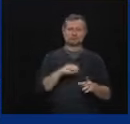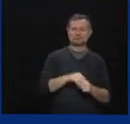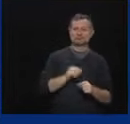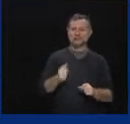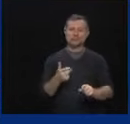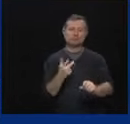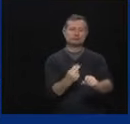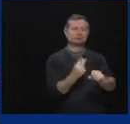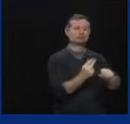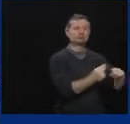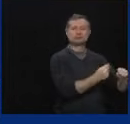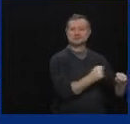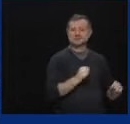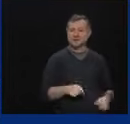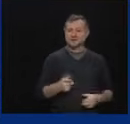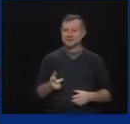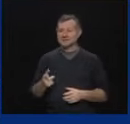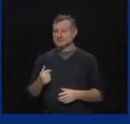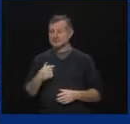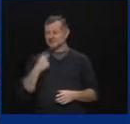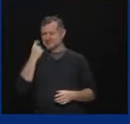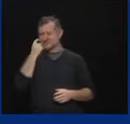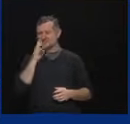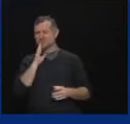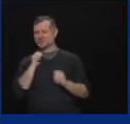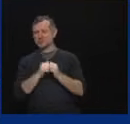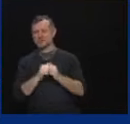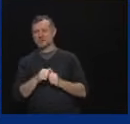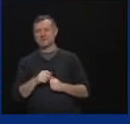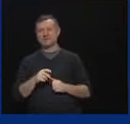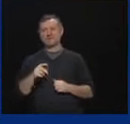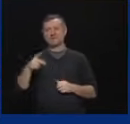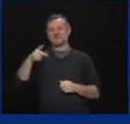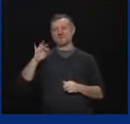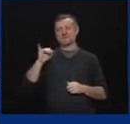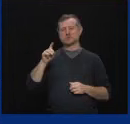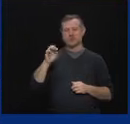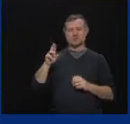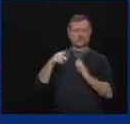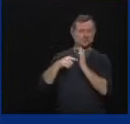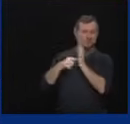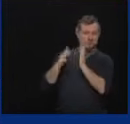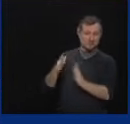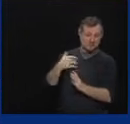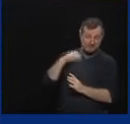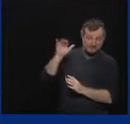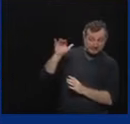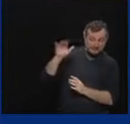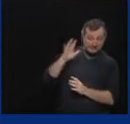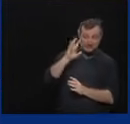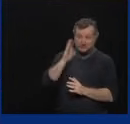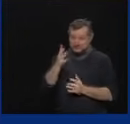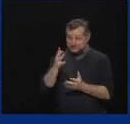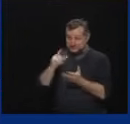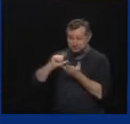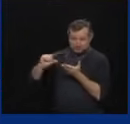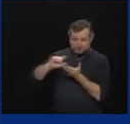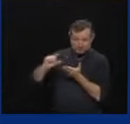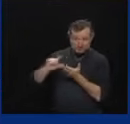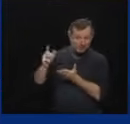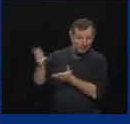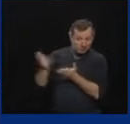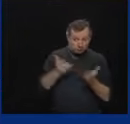ago, asking what is the supply going to be? Am I going to have to worry about rationing this? I mean, are we going to end up in the same place? They assured me, and again, this